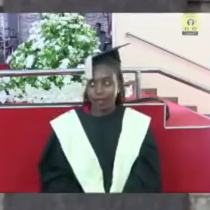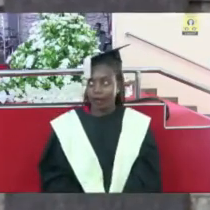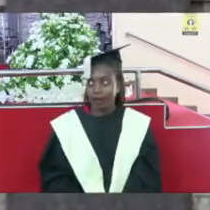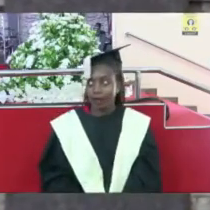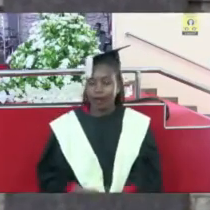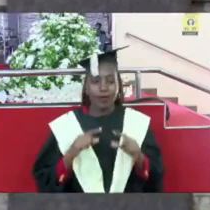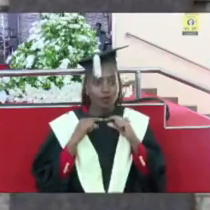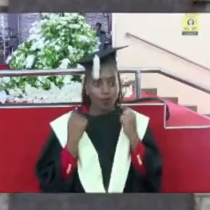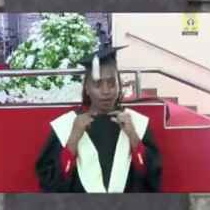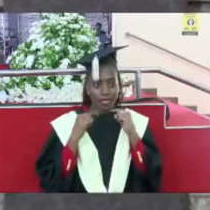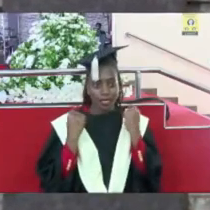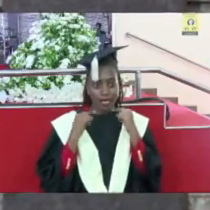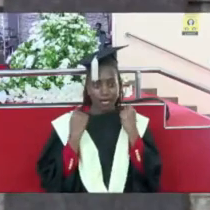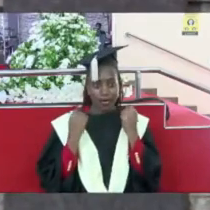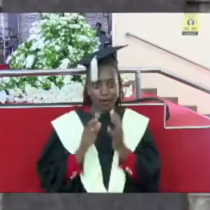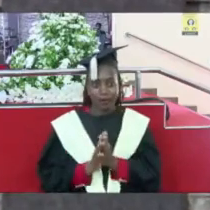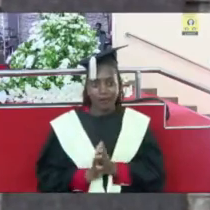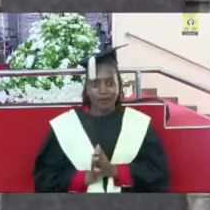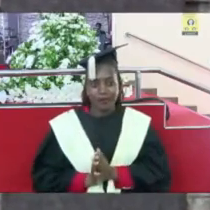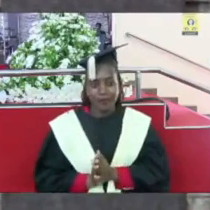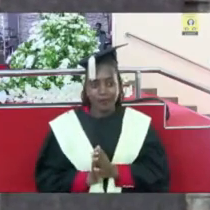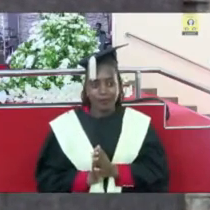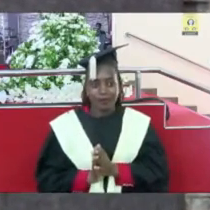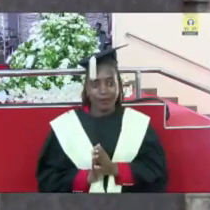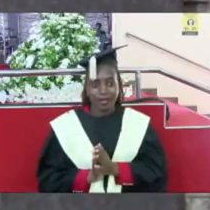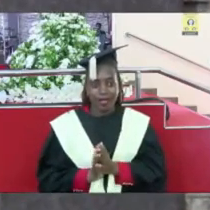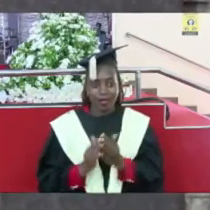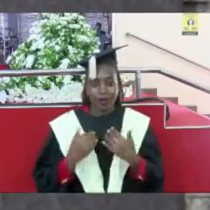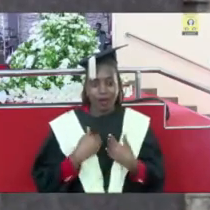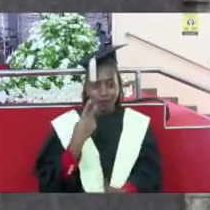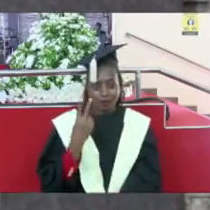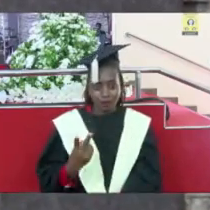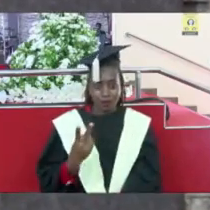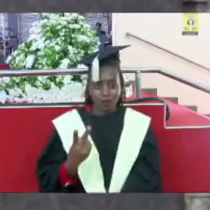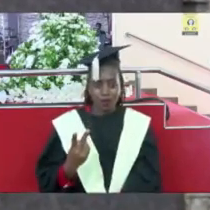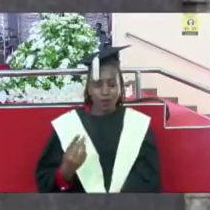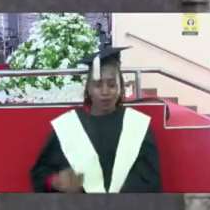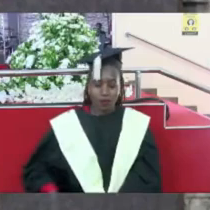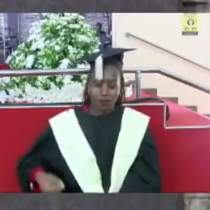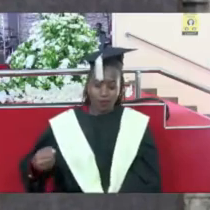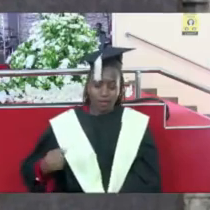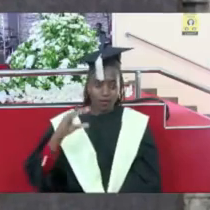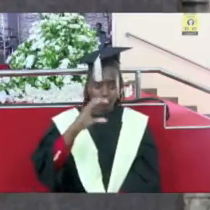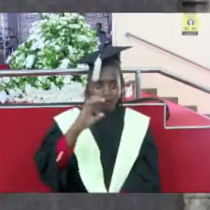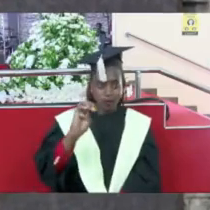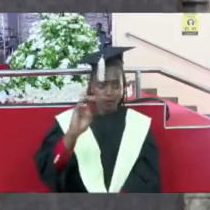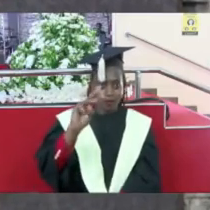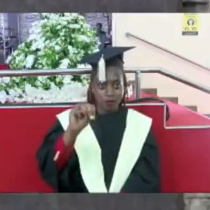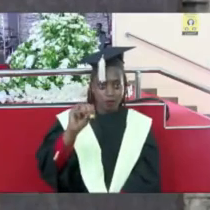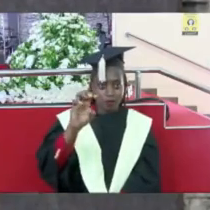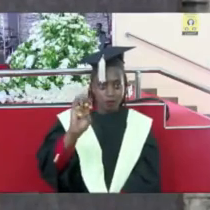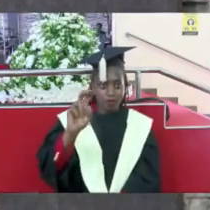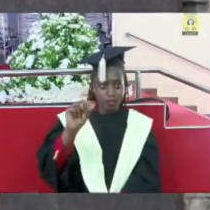Pastor. Chungana. Volkswagen. Inabeba simiti biri pare bere. Kwa sababu buti iko bere. Ili niweze kujega na kwenda